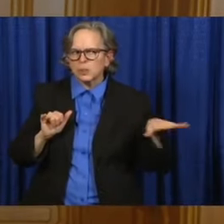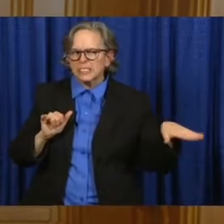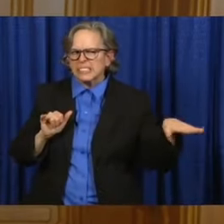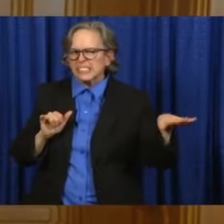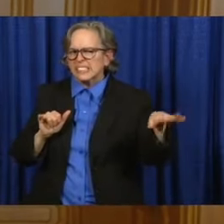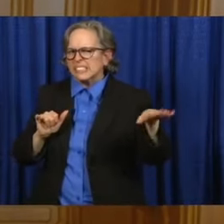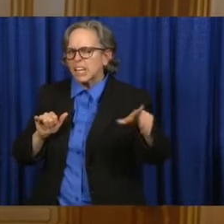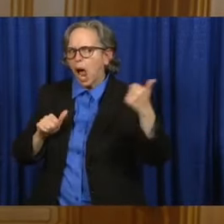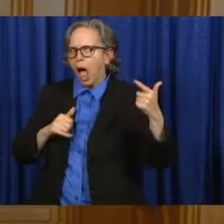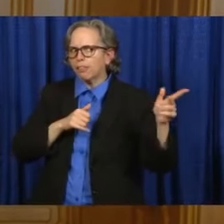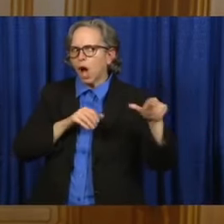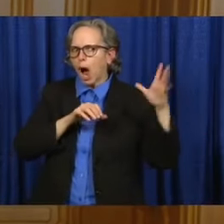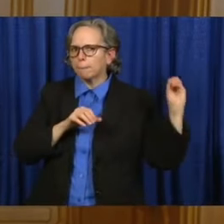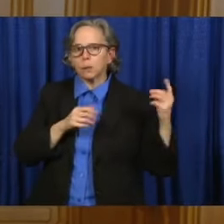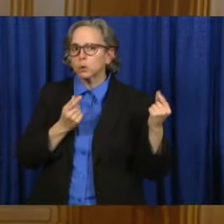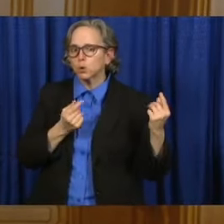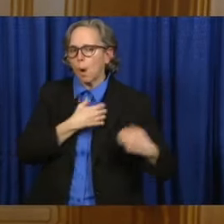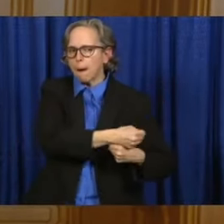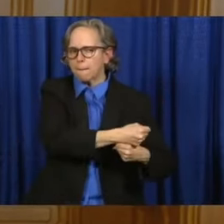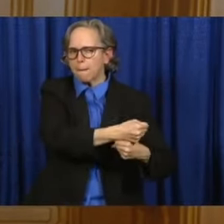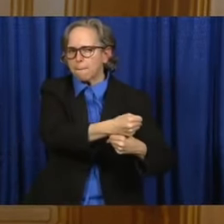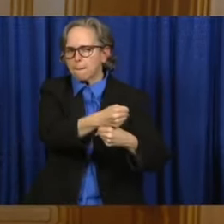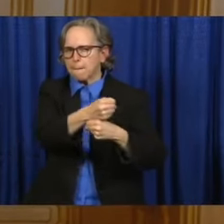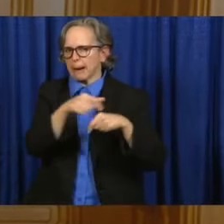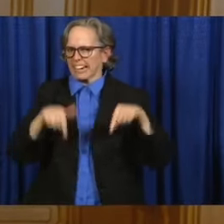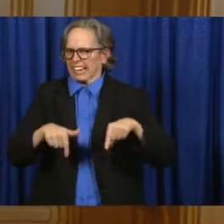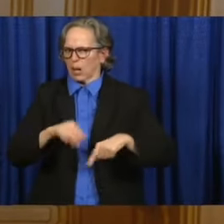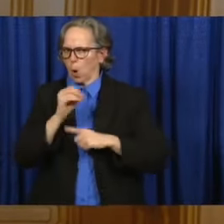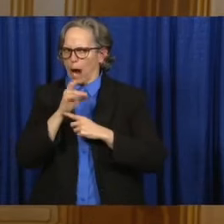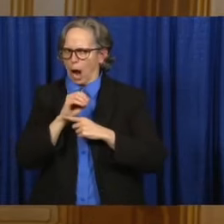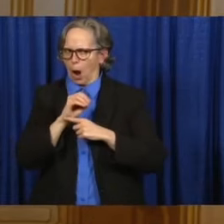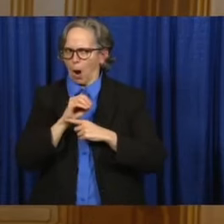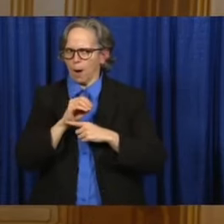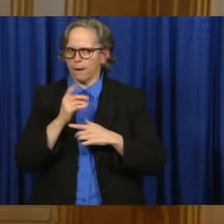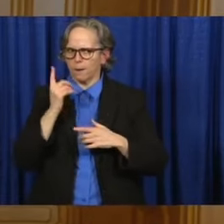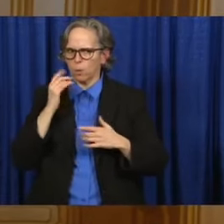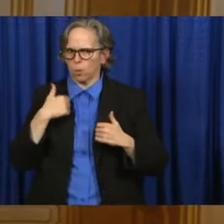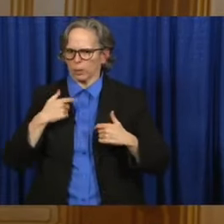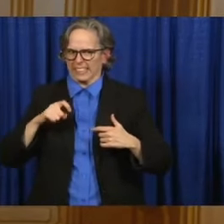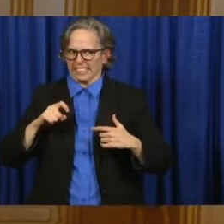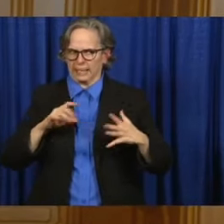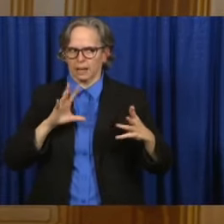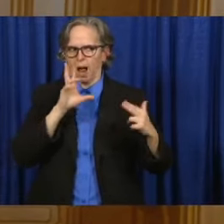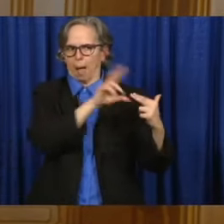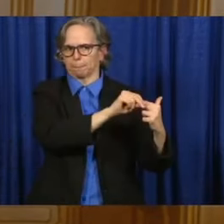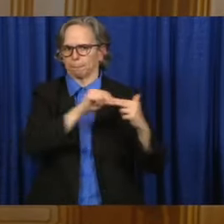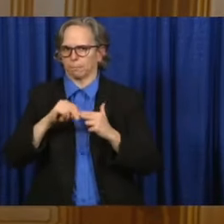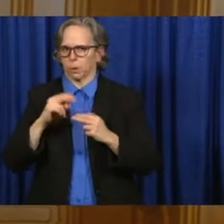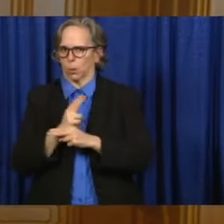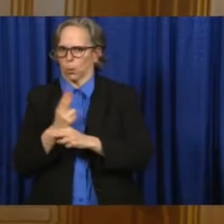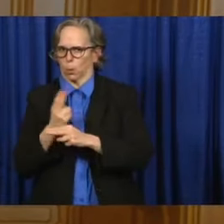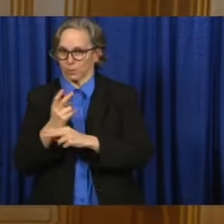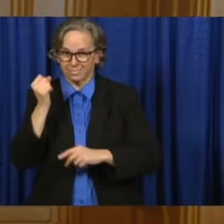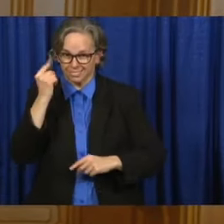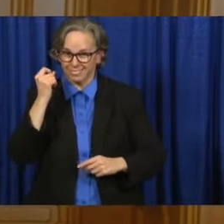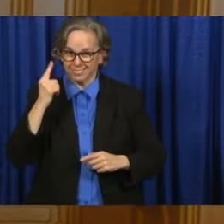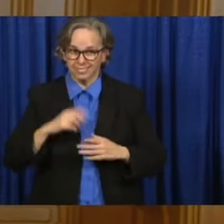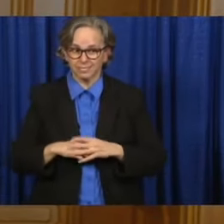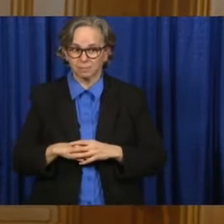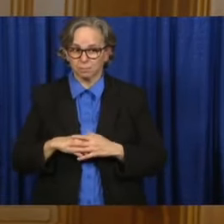the capacity in Ohio, where we hope we can get a priority from the company for them to actually